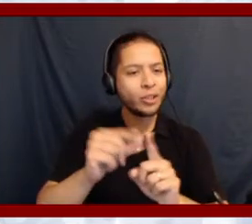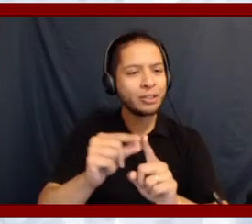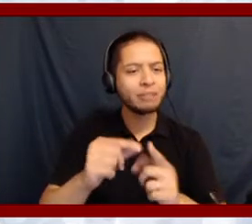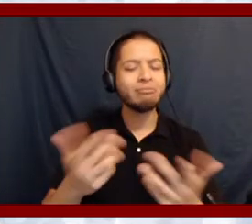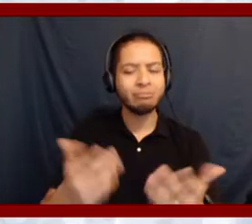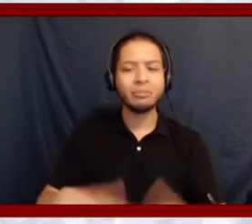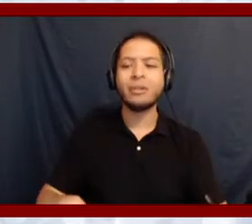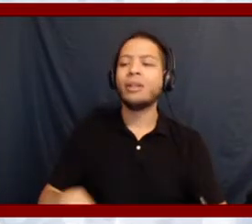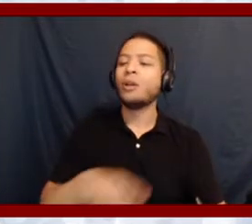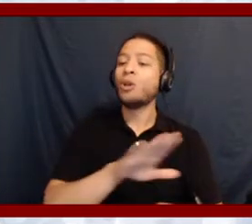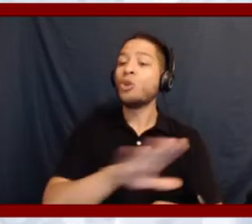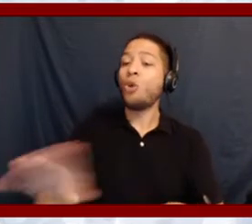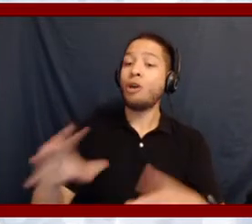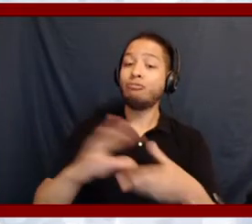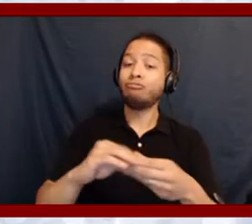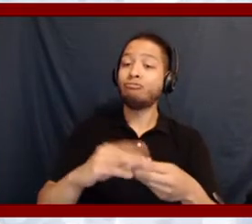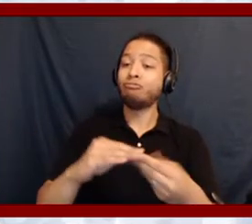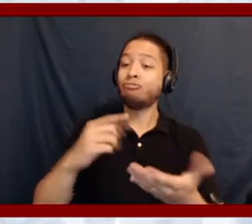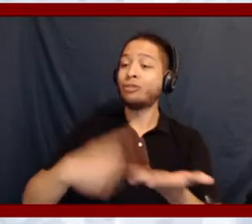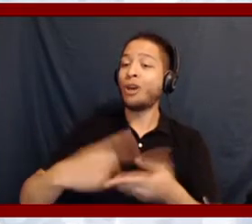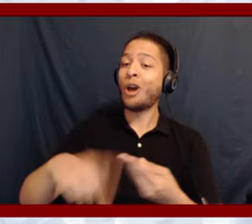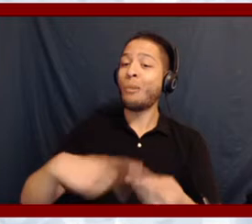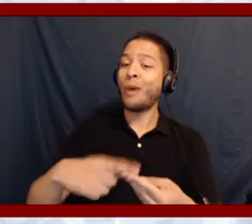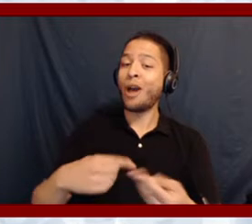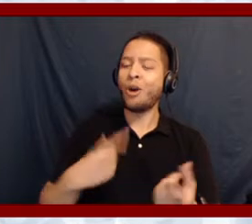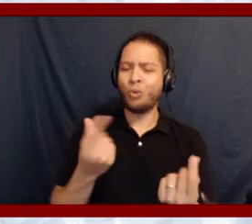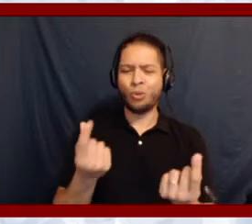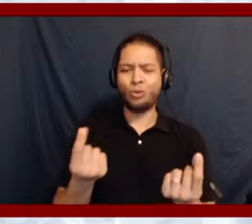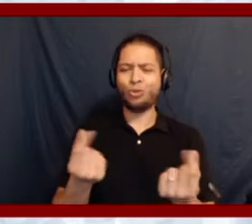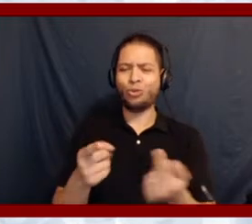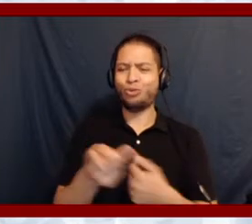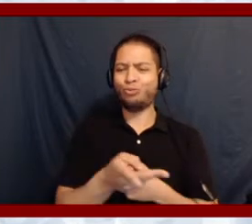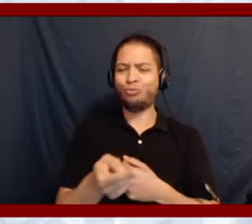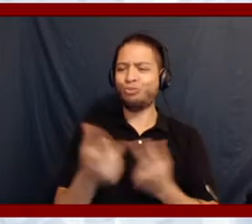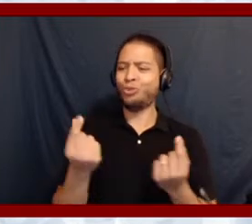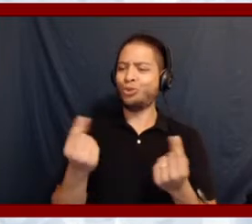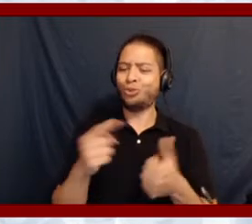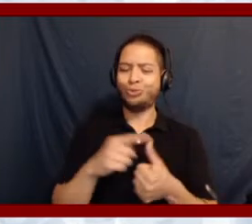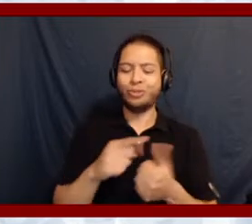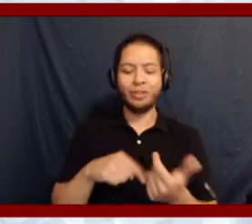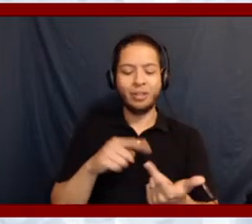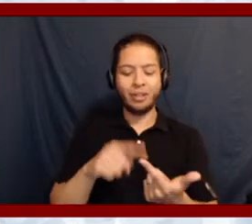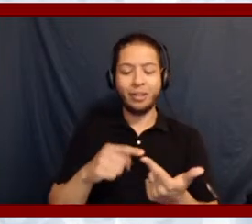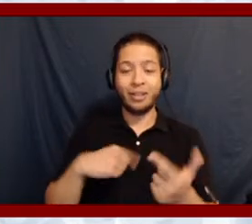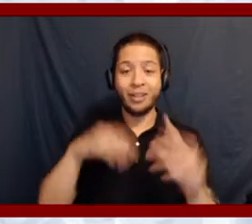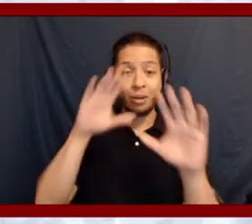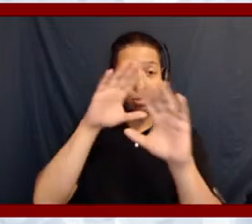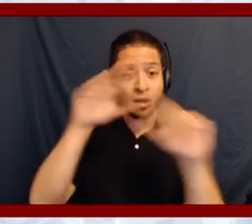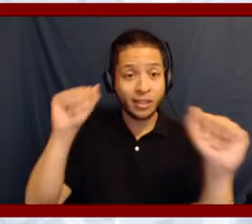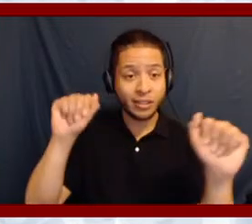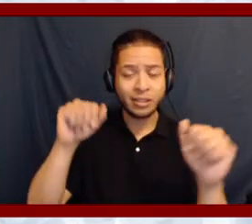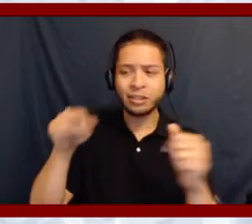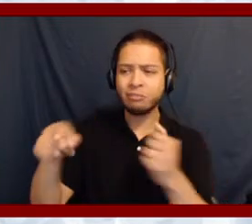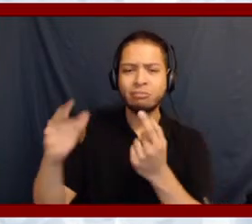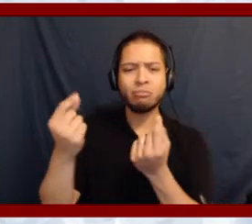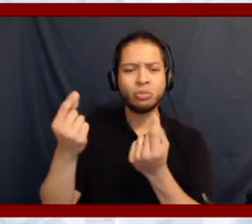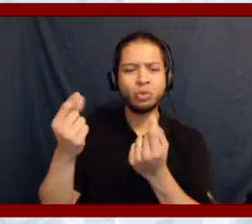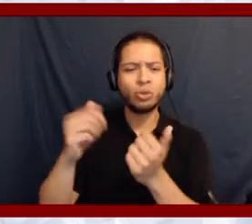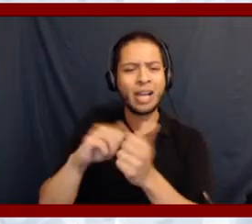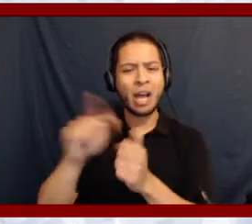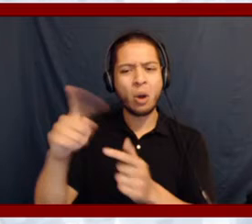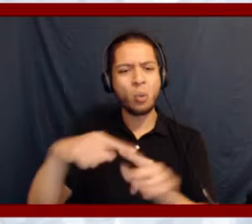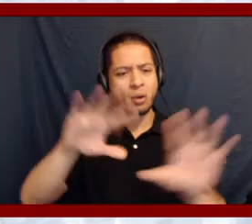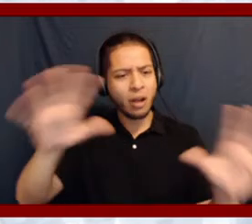what it is the administration has been doing, and how your offices are really working to uplift our historically